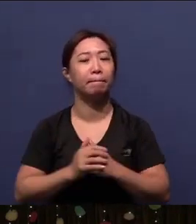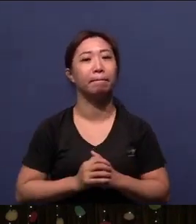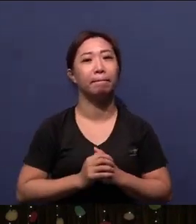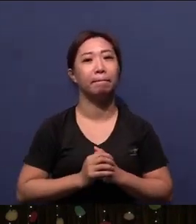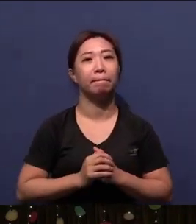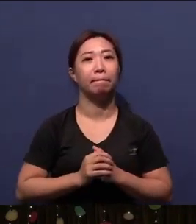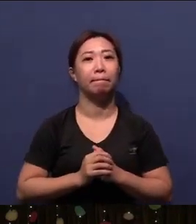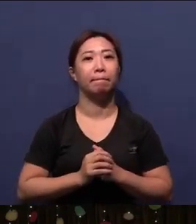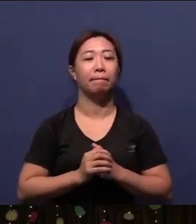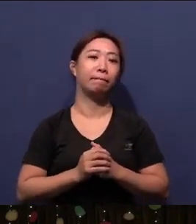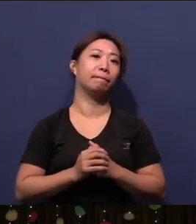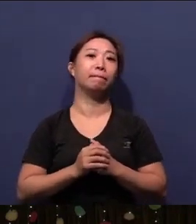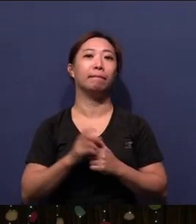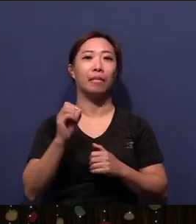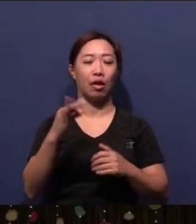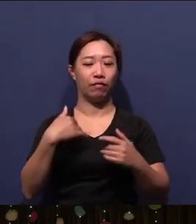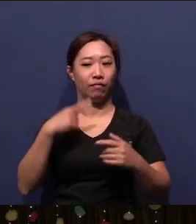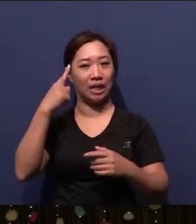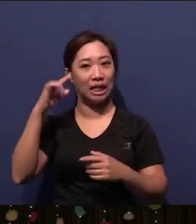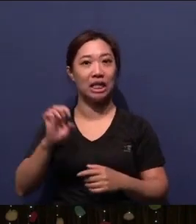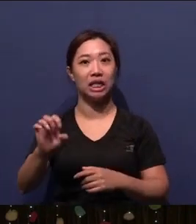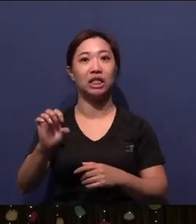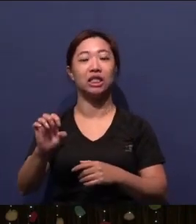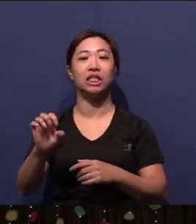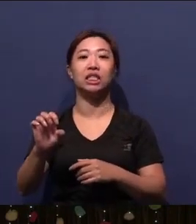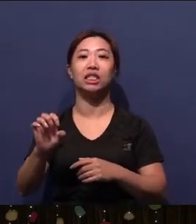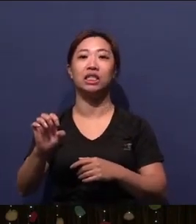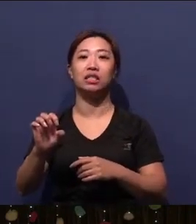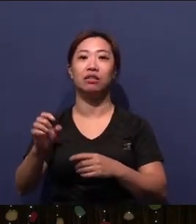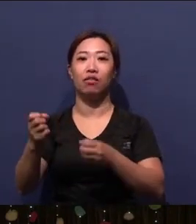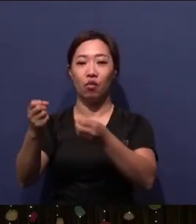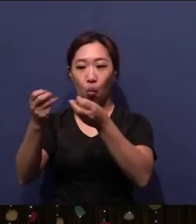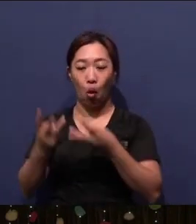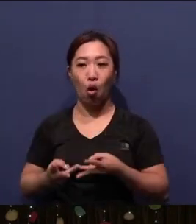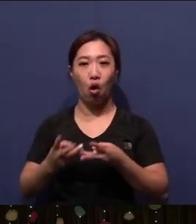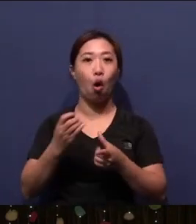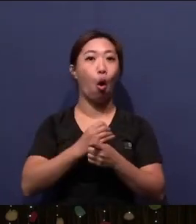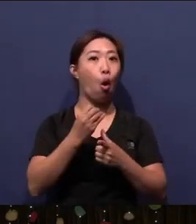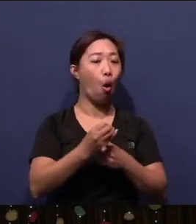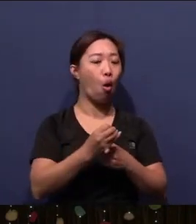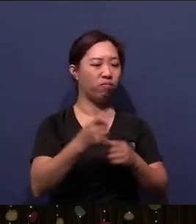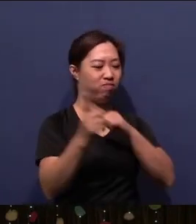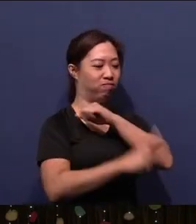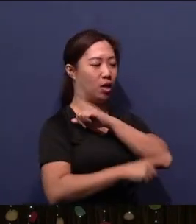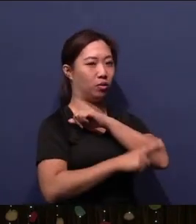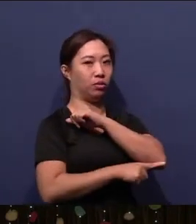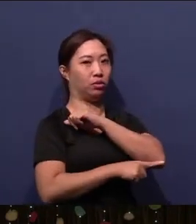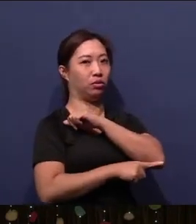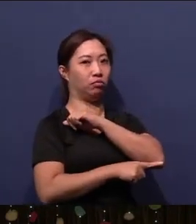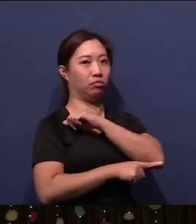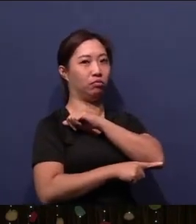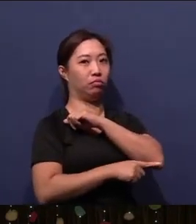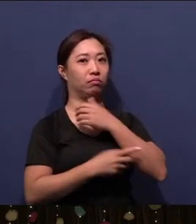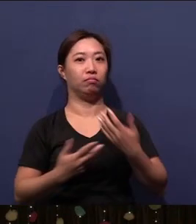And there is either eternal reward or eternal punishment that awaits us.